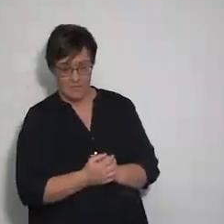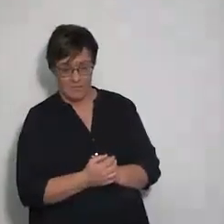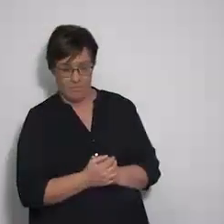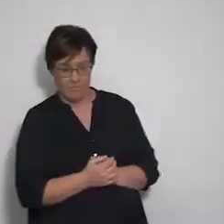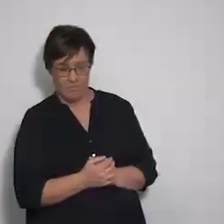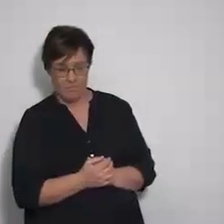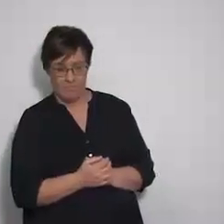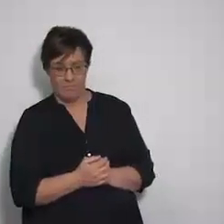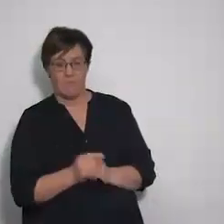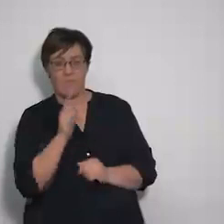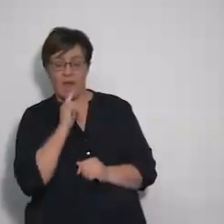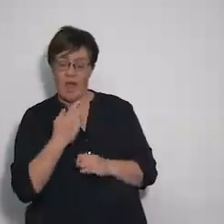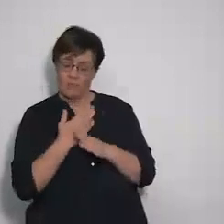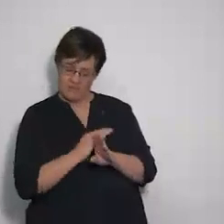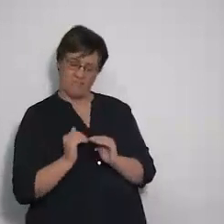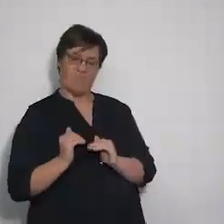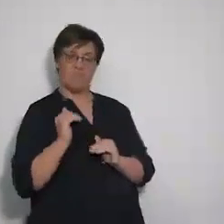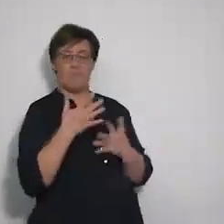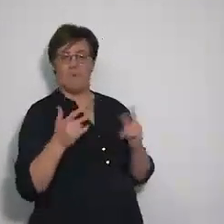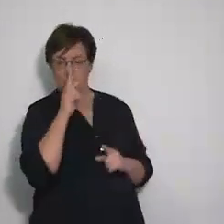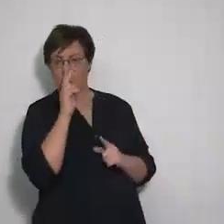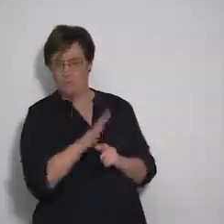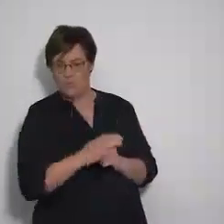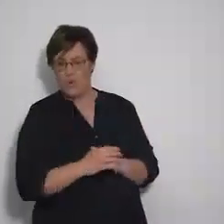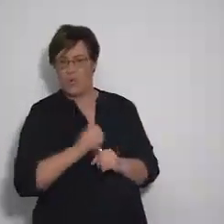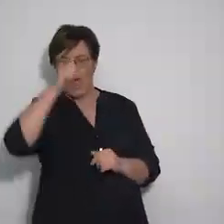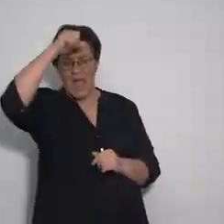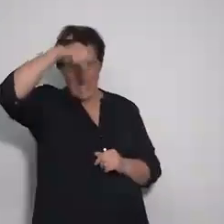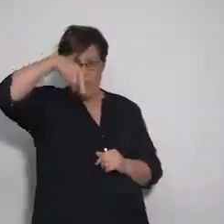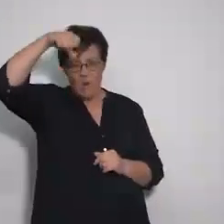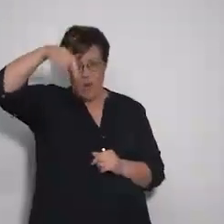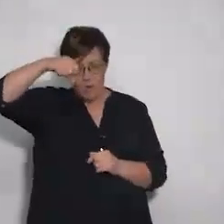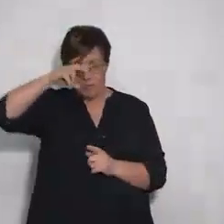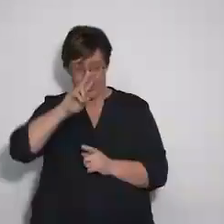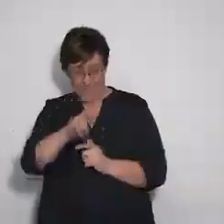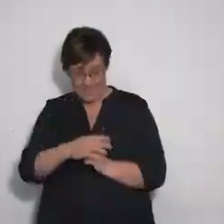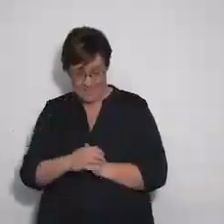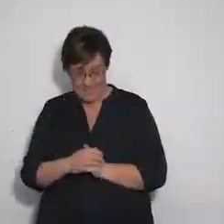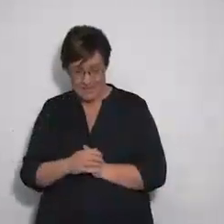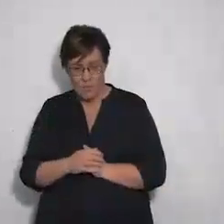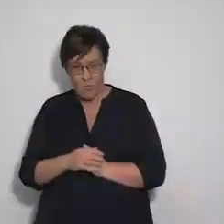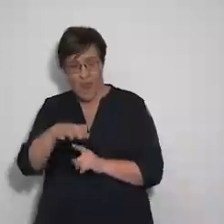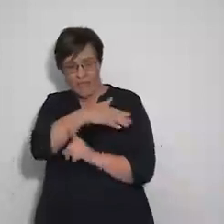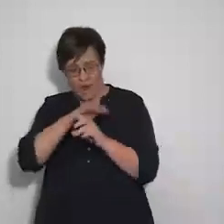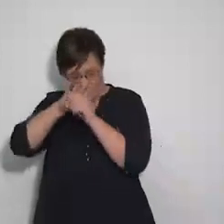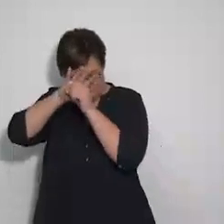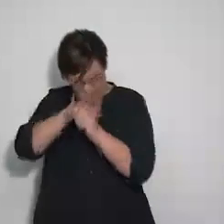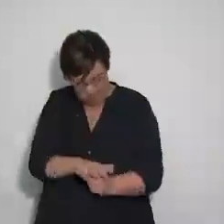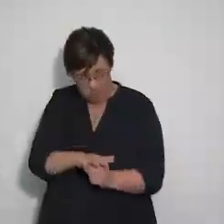resistance increases, and you can see how I've indicated it on the graph with little arrows pointing down.